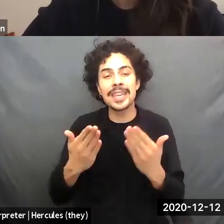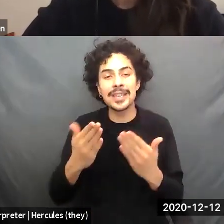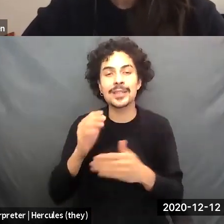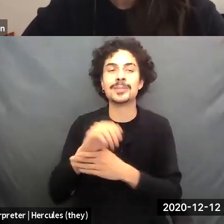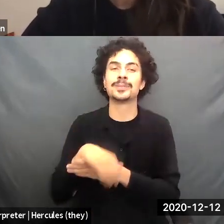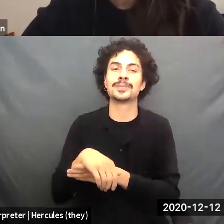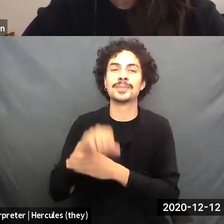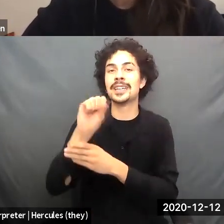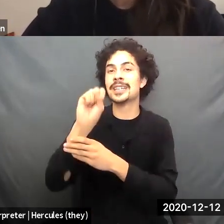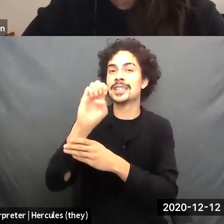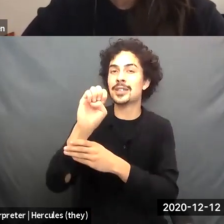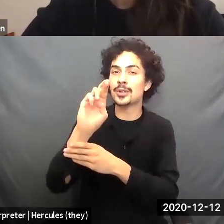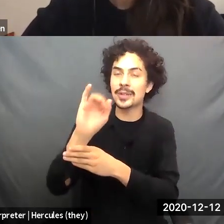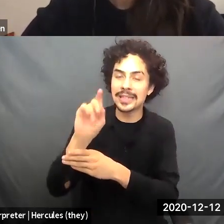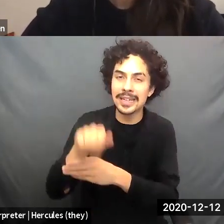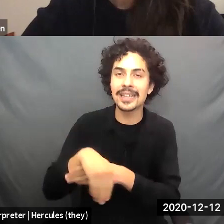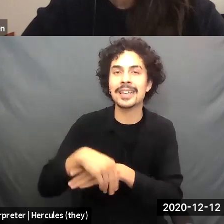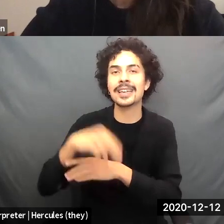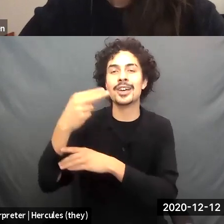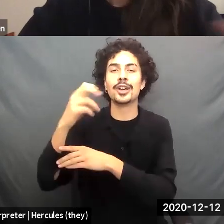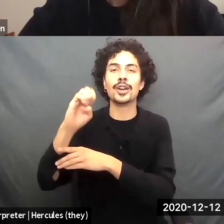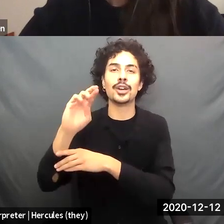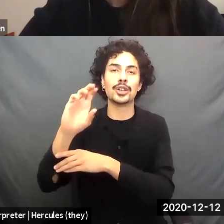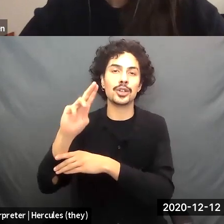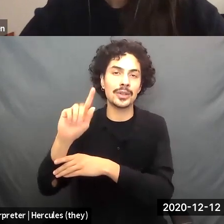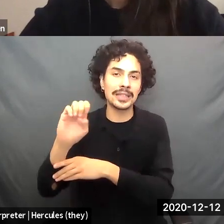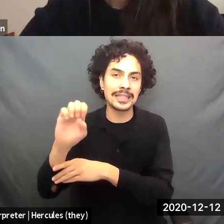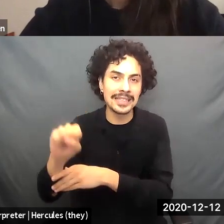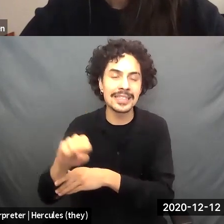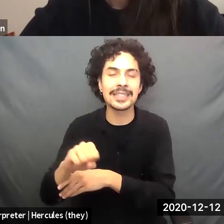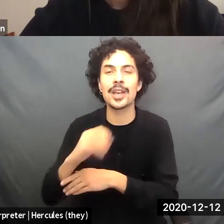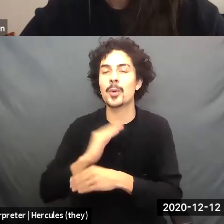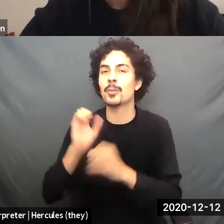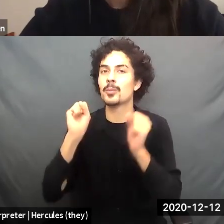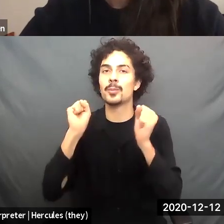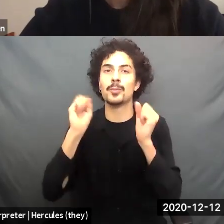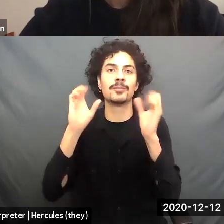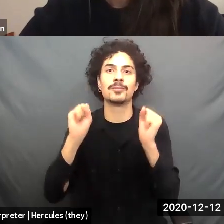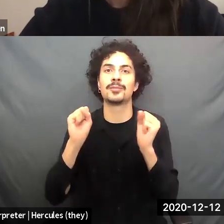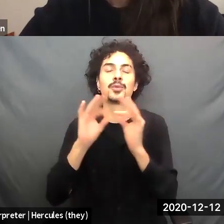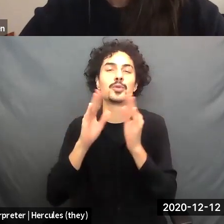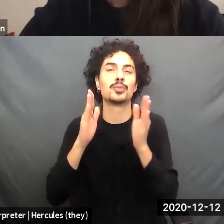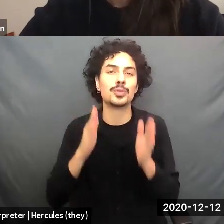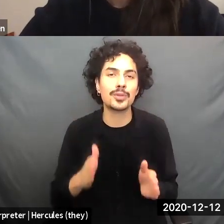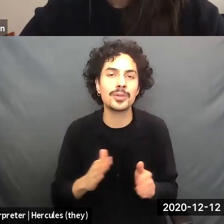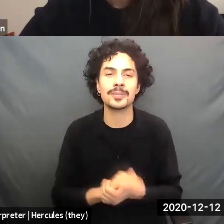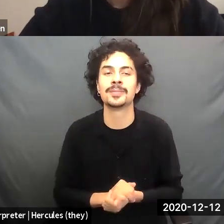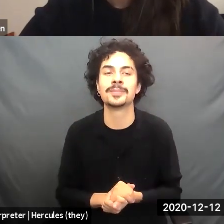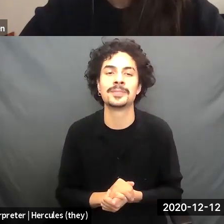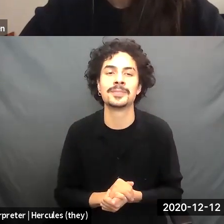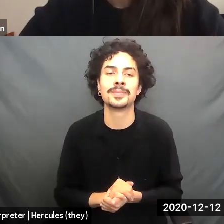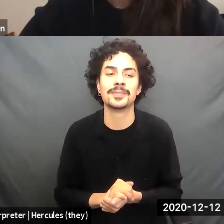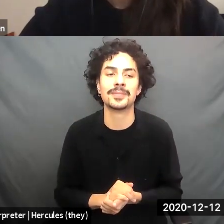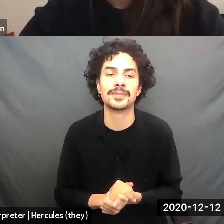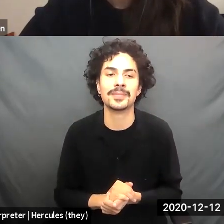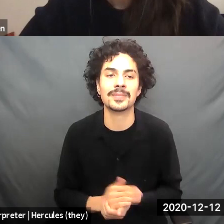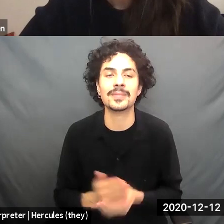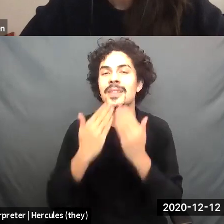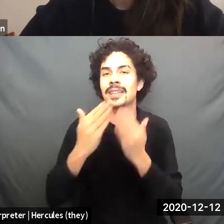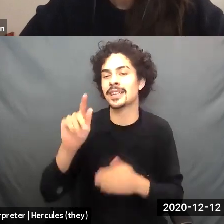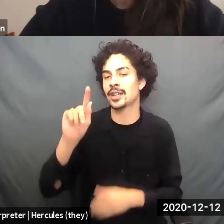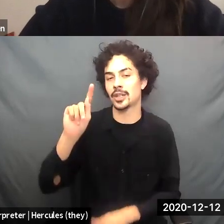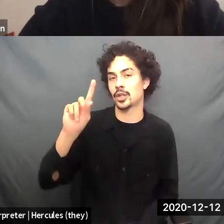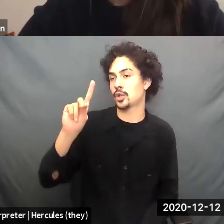Mita and Hercules Gross Kuen, our wonderful interpreters. Um, thank you so much to Tuto Durkak-Somo